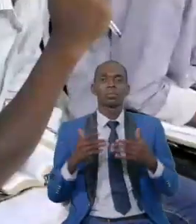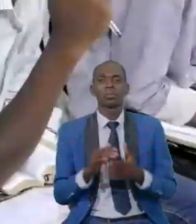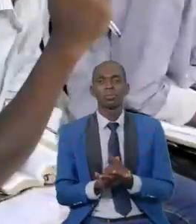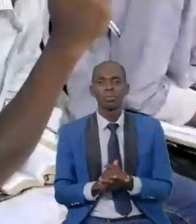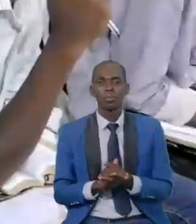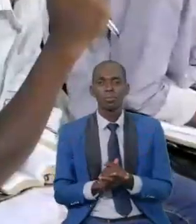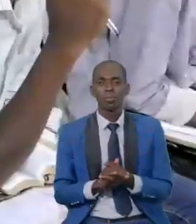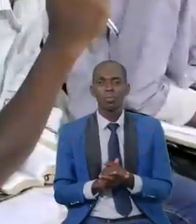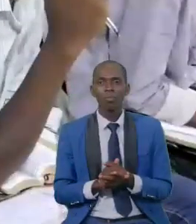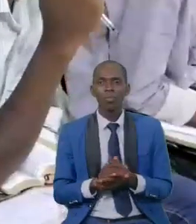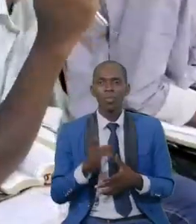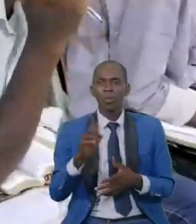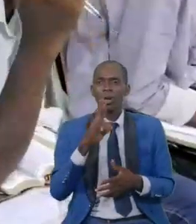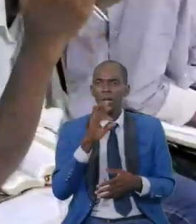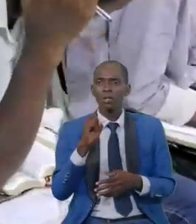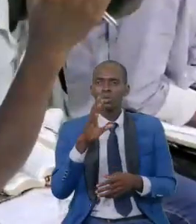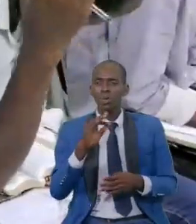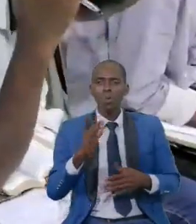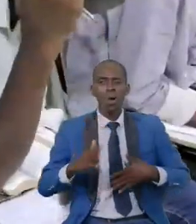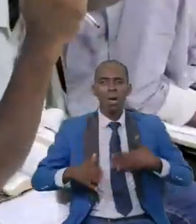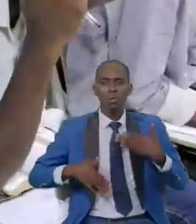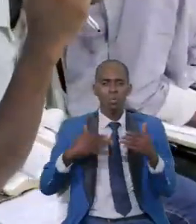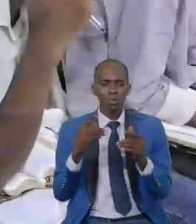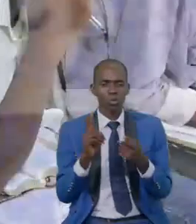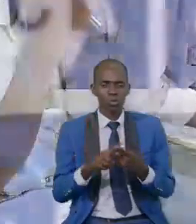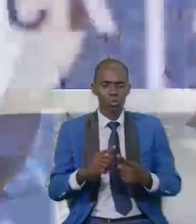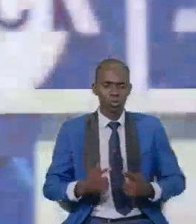You're so happy to live with other people.